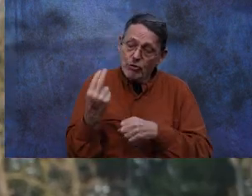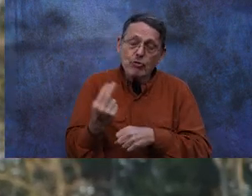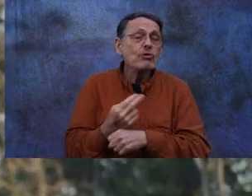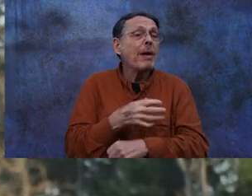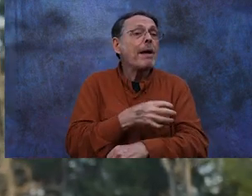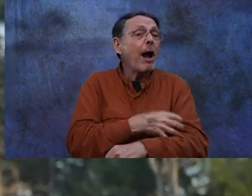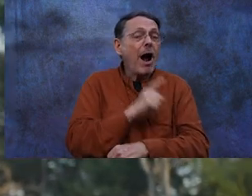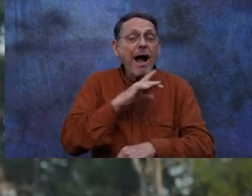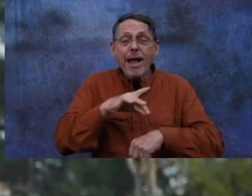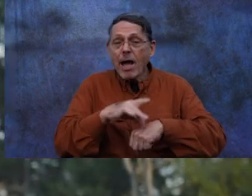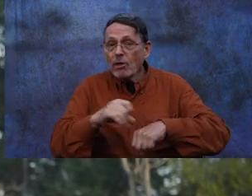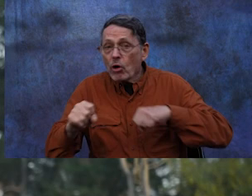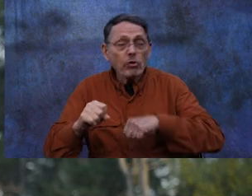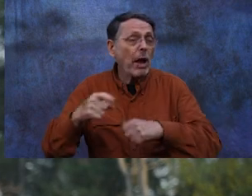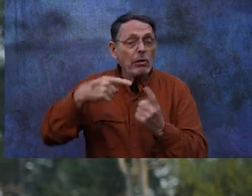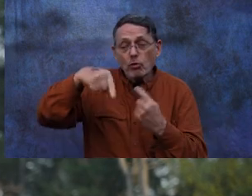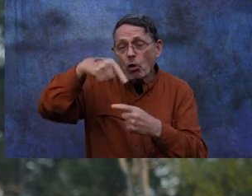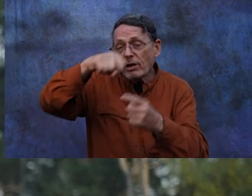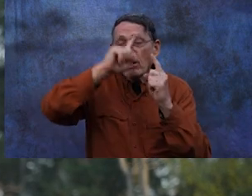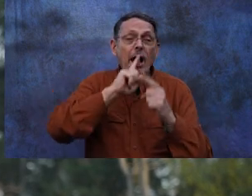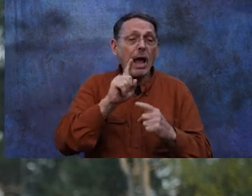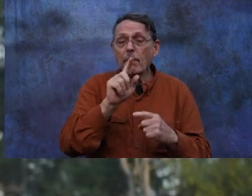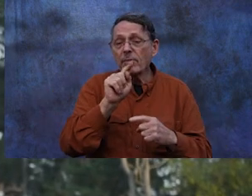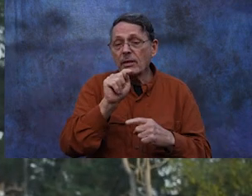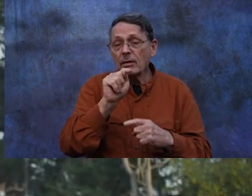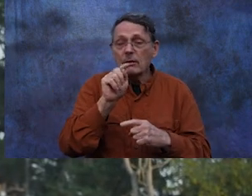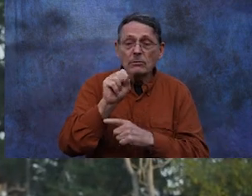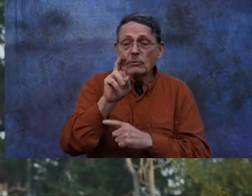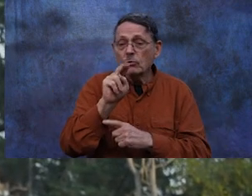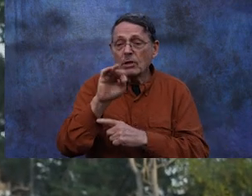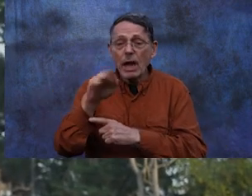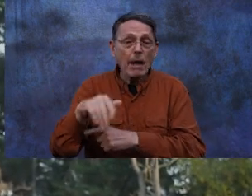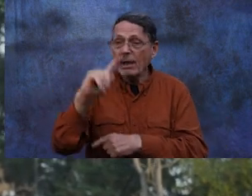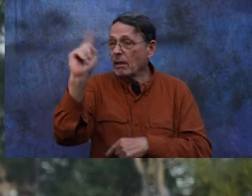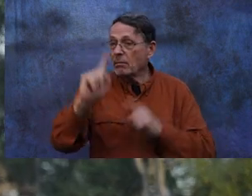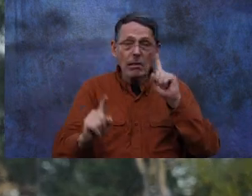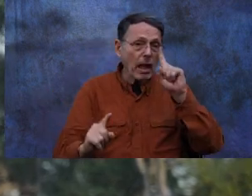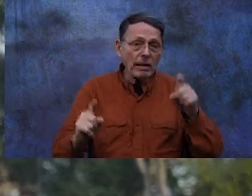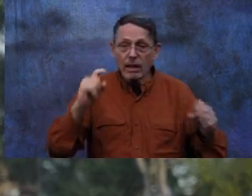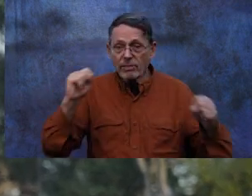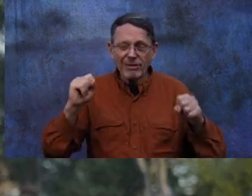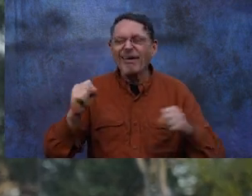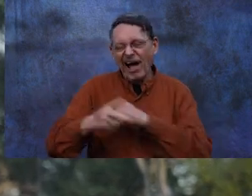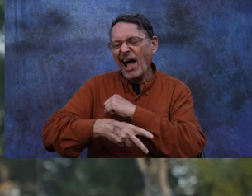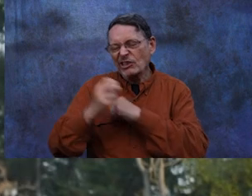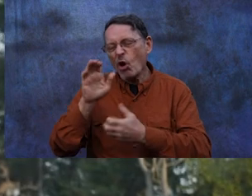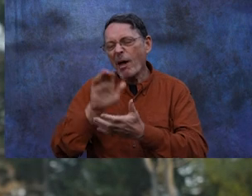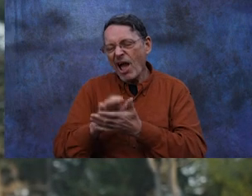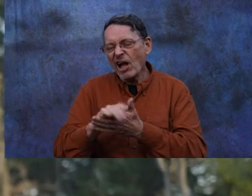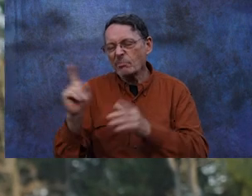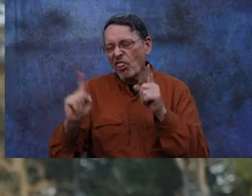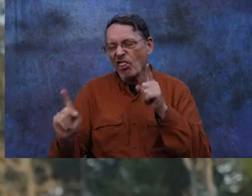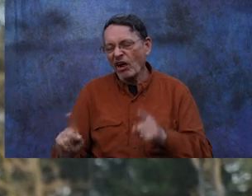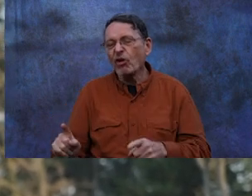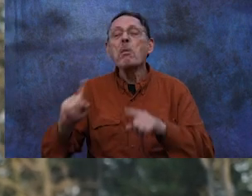the earthquake, I am the tornado, I am the tsunami, I am lightning and thunder. Yeah, I stole my husband's thunder, but that's all right.